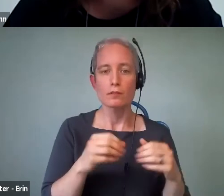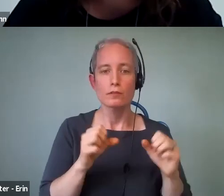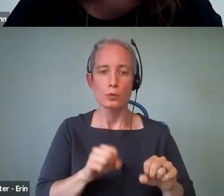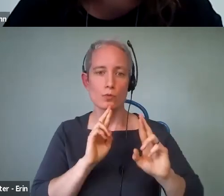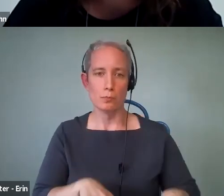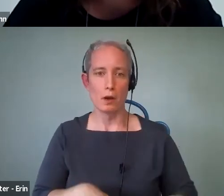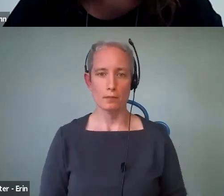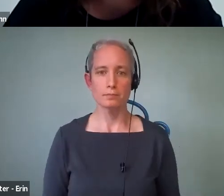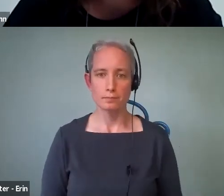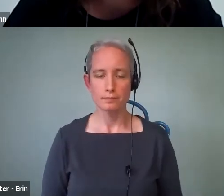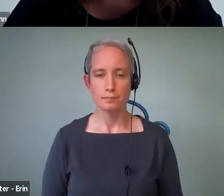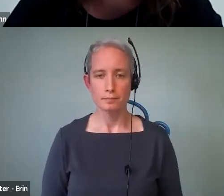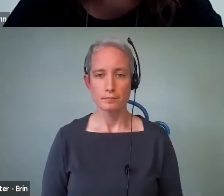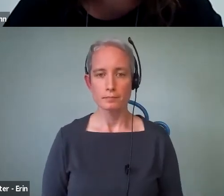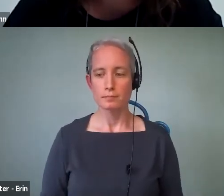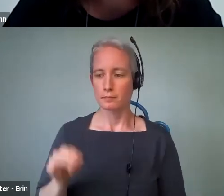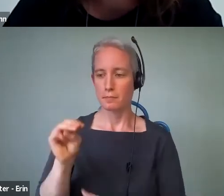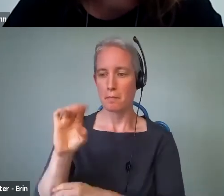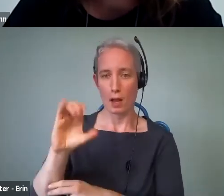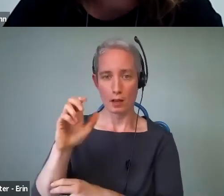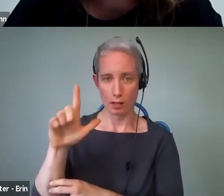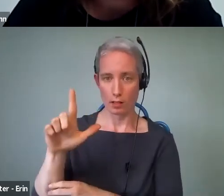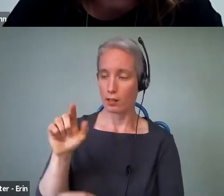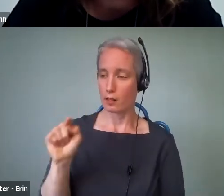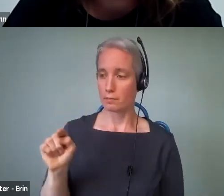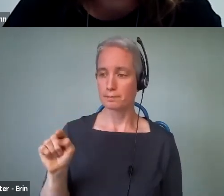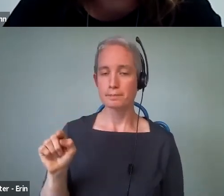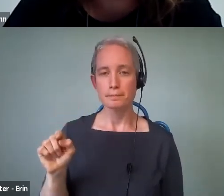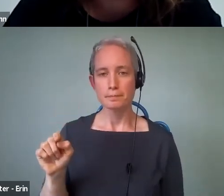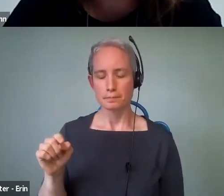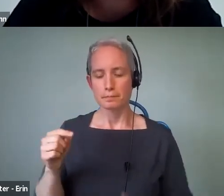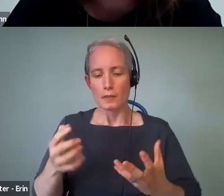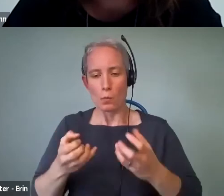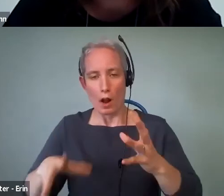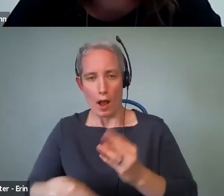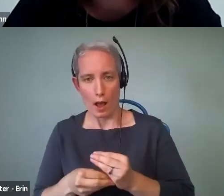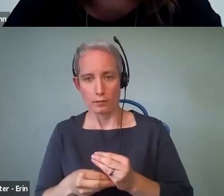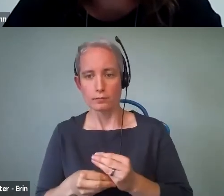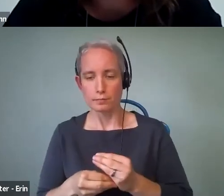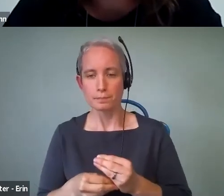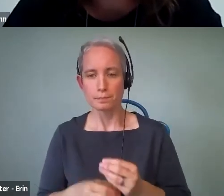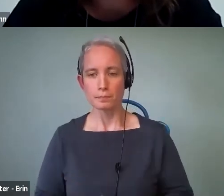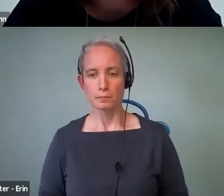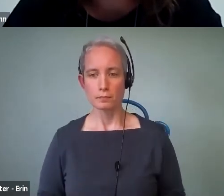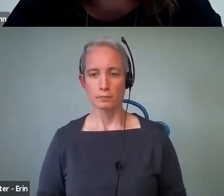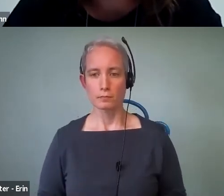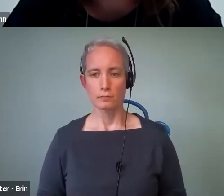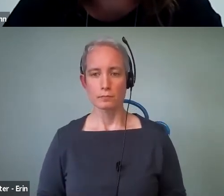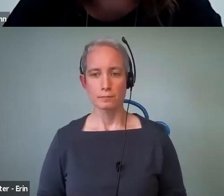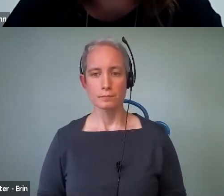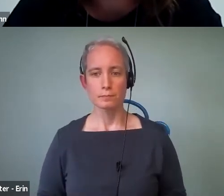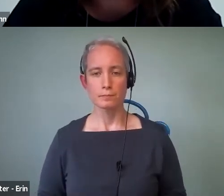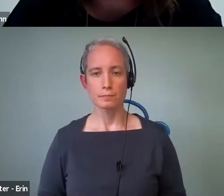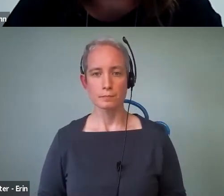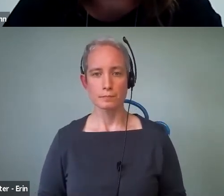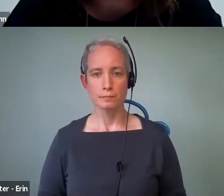That's interesting. Yeah. I would add, Suzanne, to the question, in addition to what Shal said